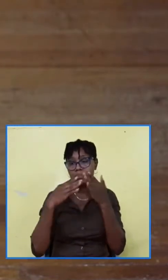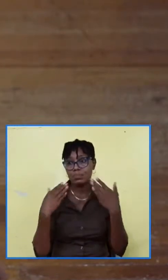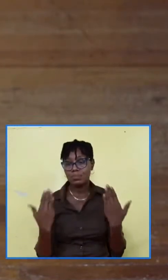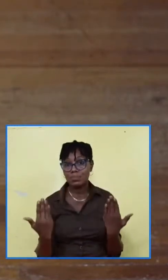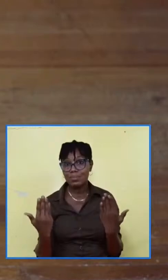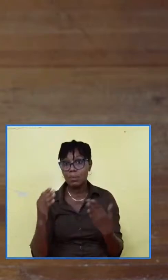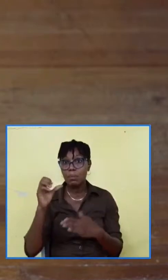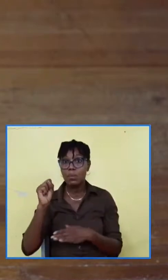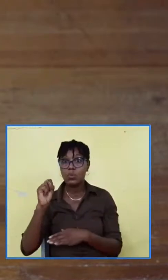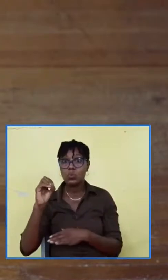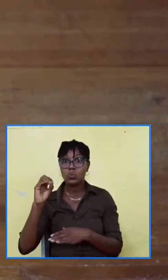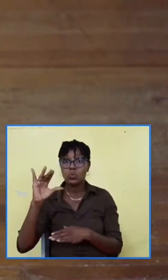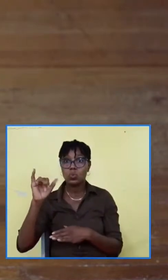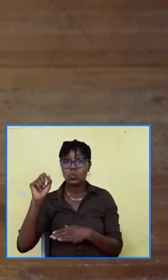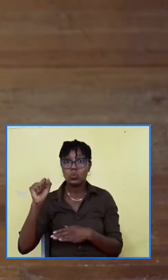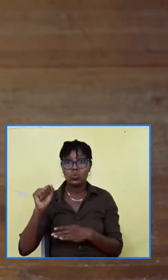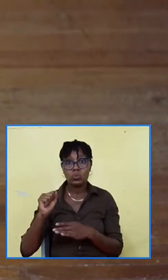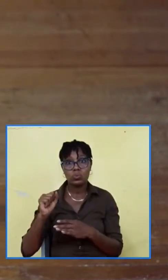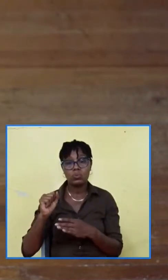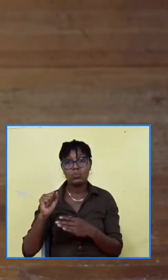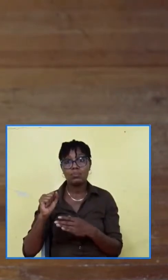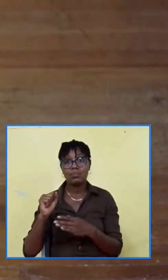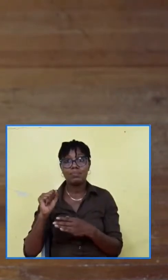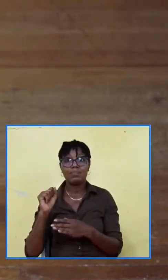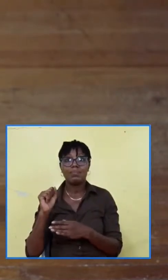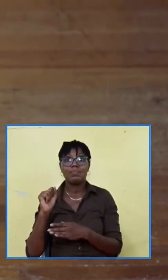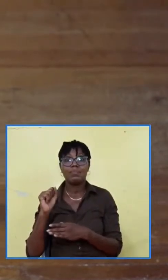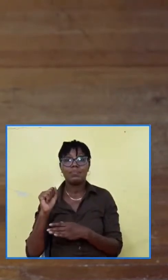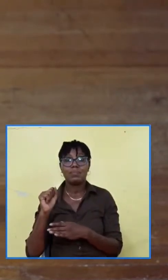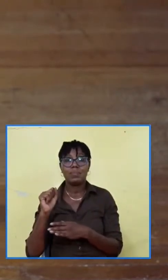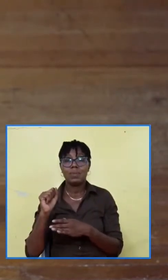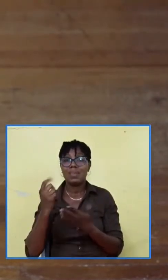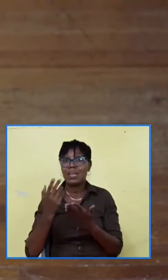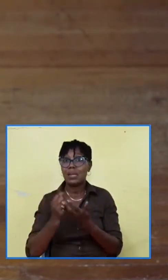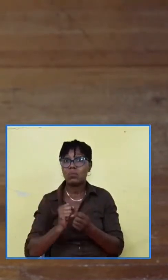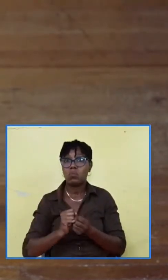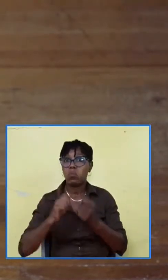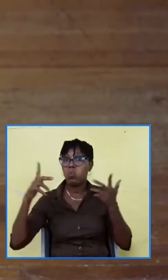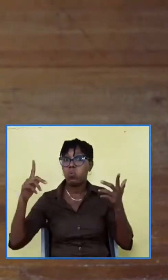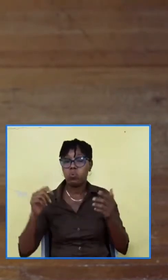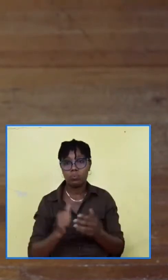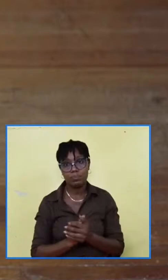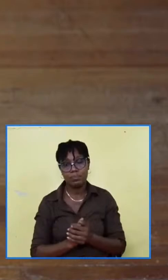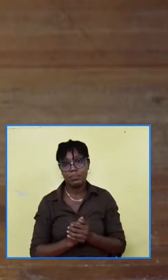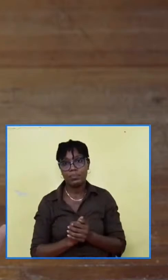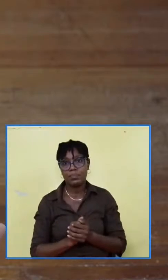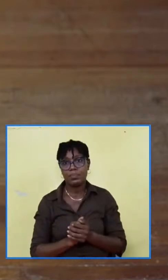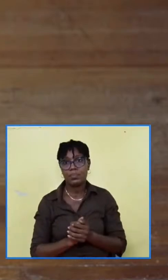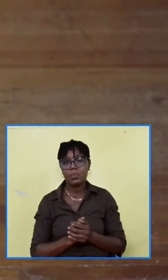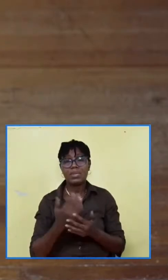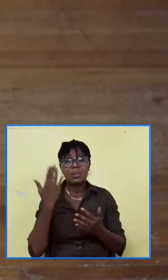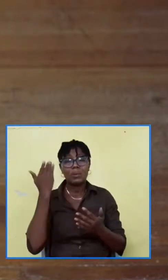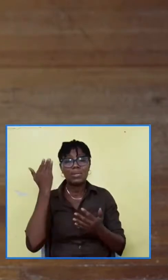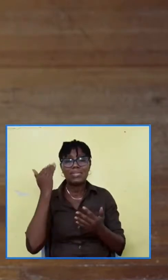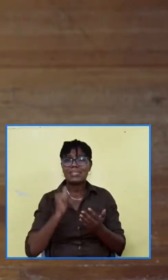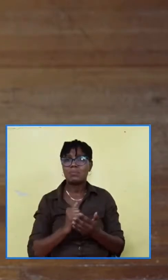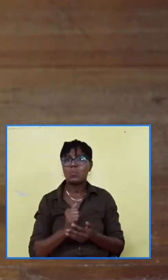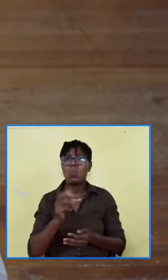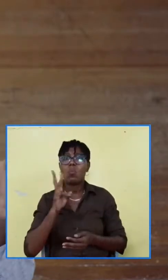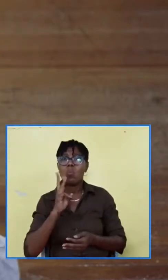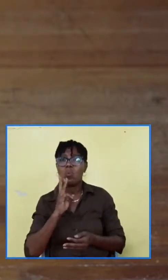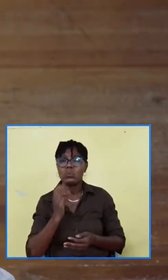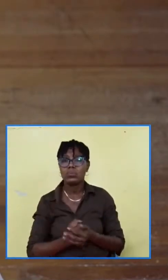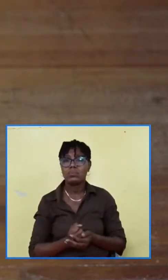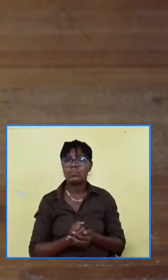but the social return is, I was going to say huger, but it's larger. right? So we think about infrastructure, water,